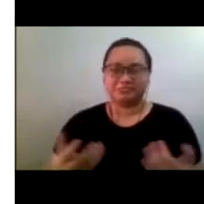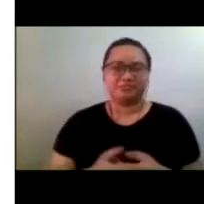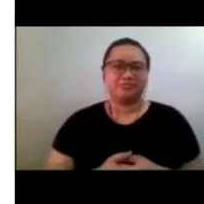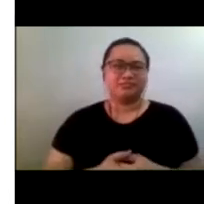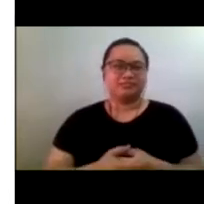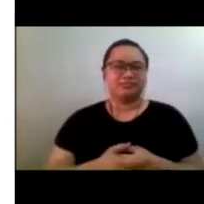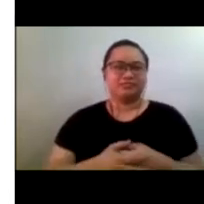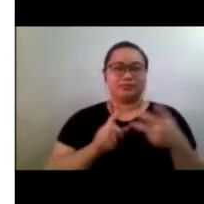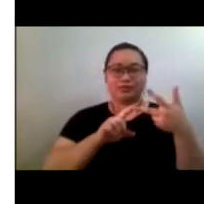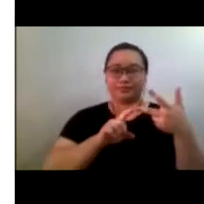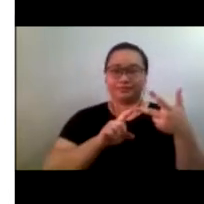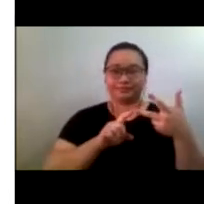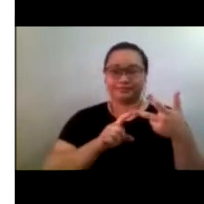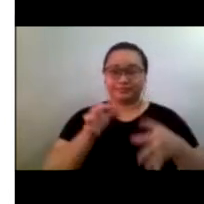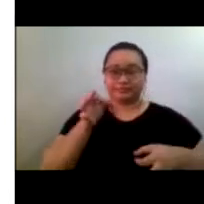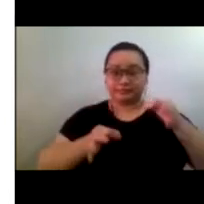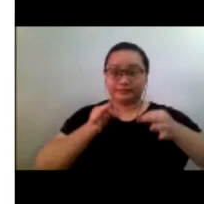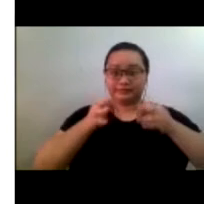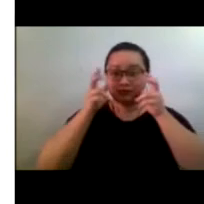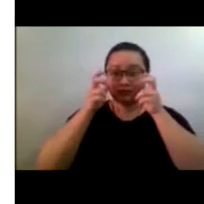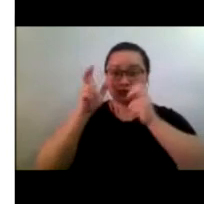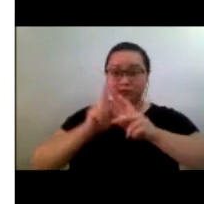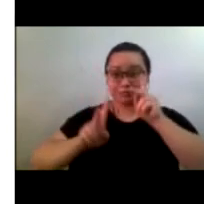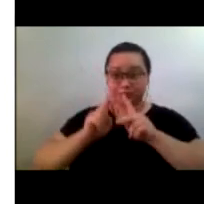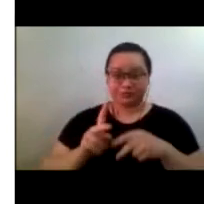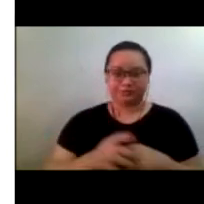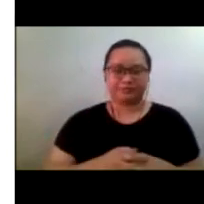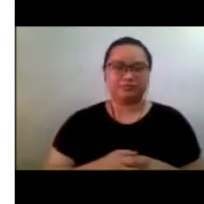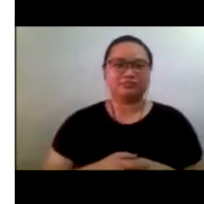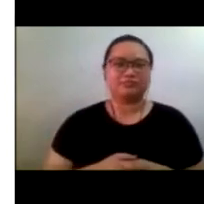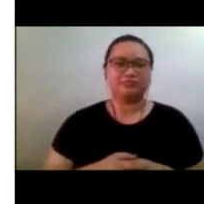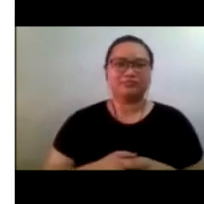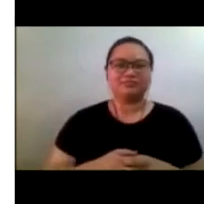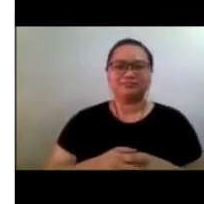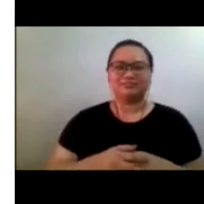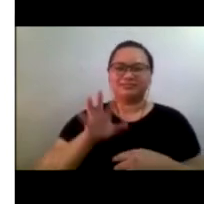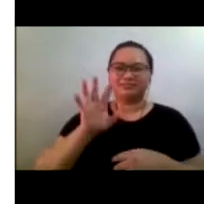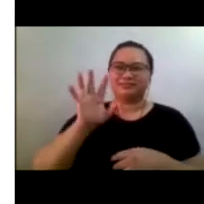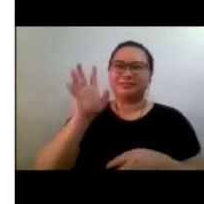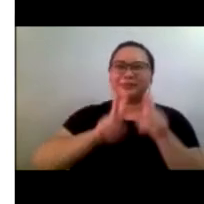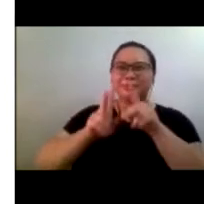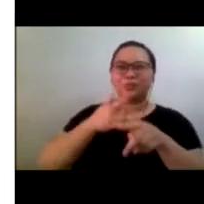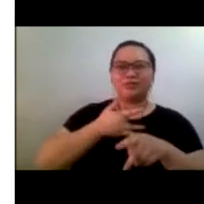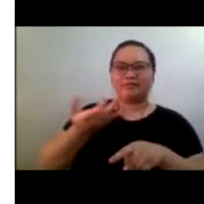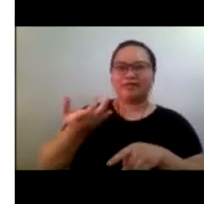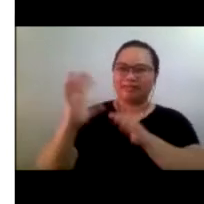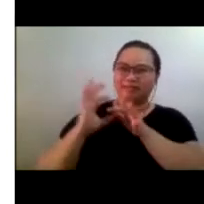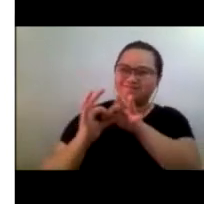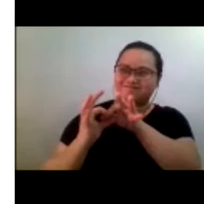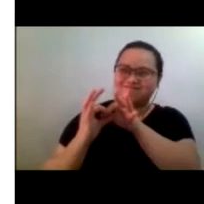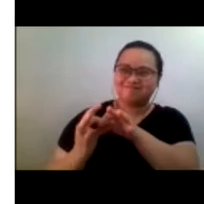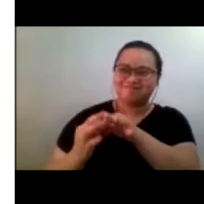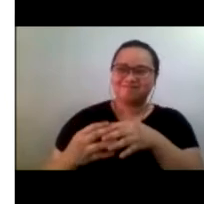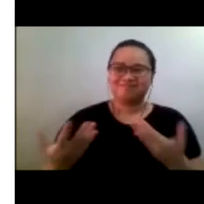people, there's a possibility that we will be perceived as allies more than an